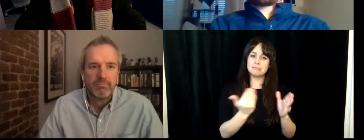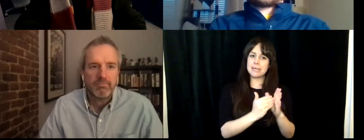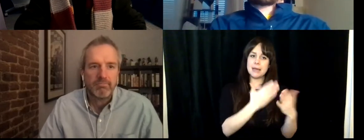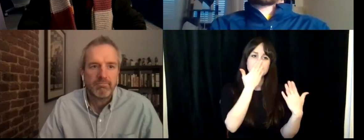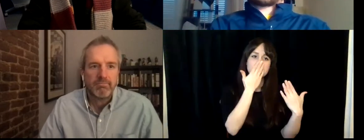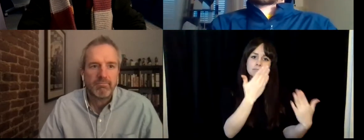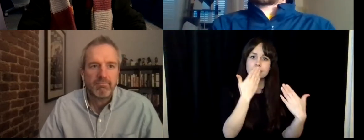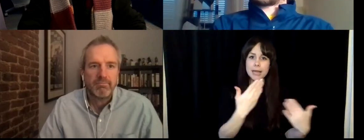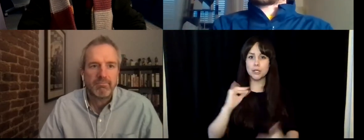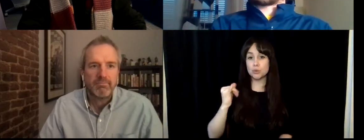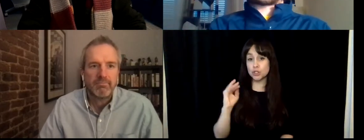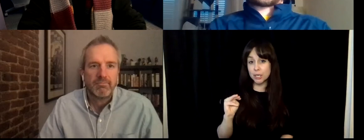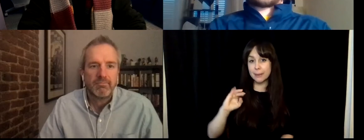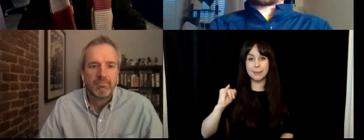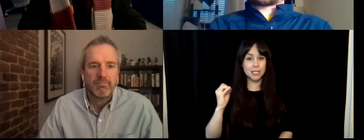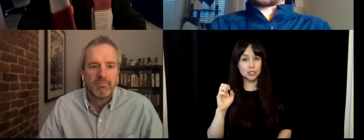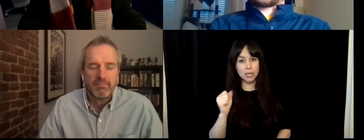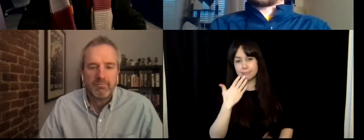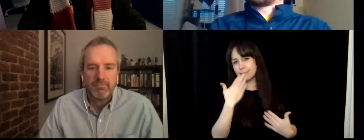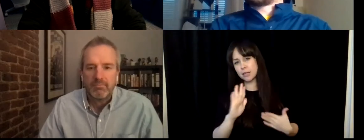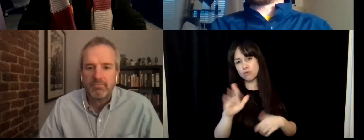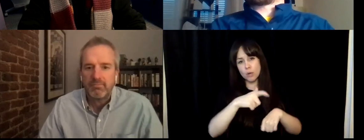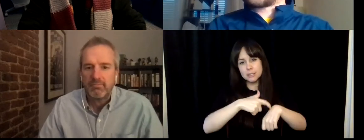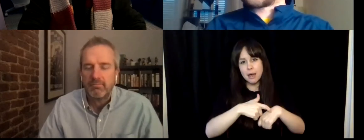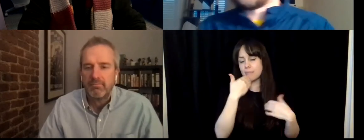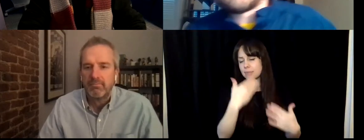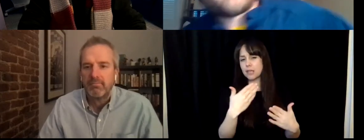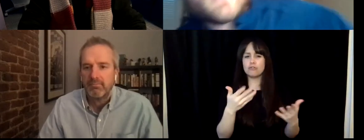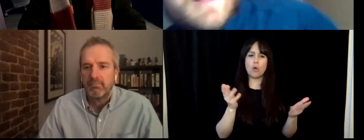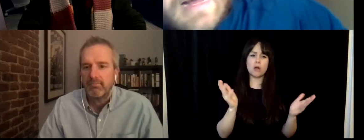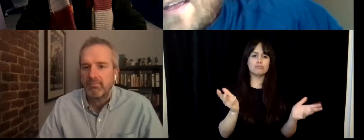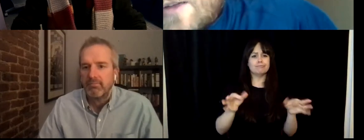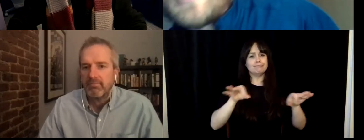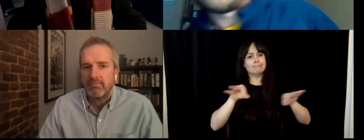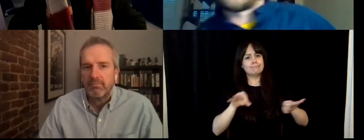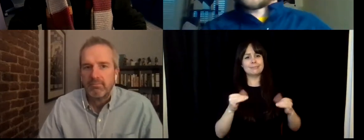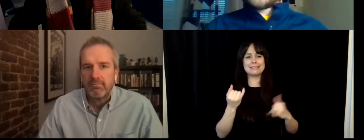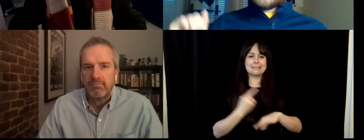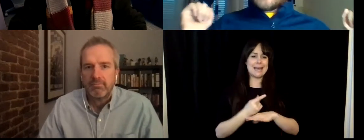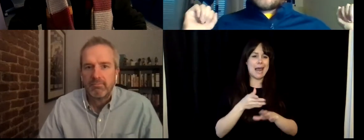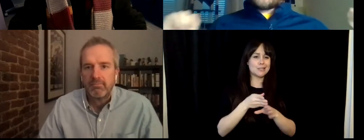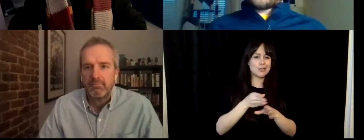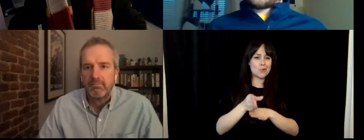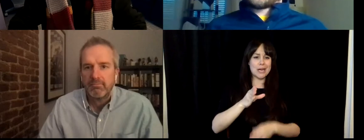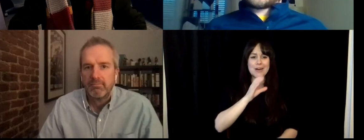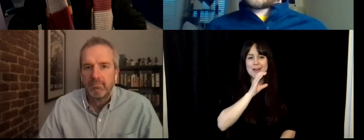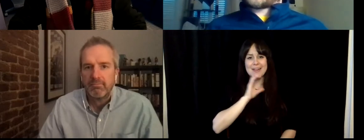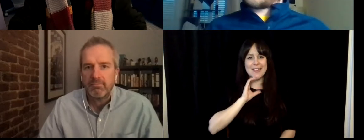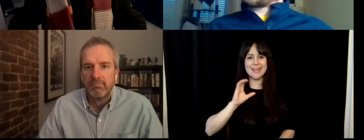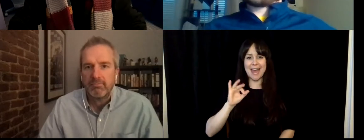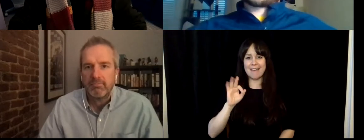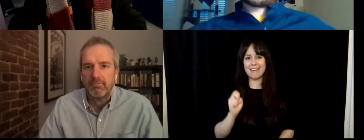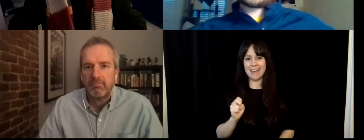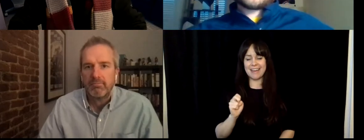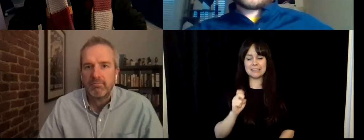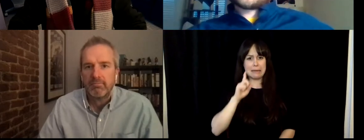Jim and James so much for their time and participating in today's Career Cafe. I think that we learned a whole lot about